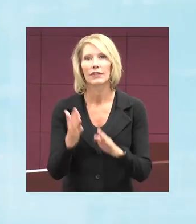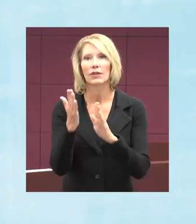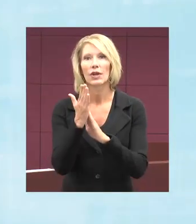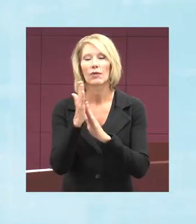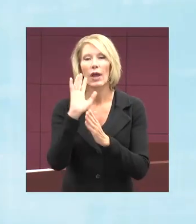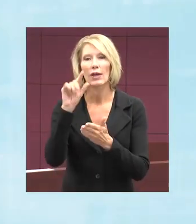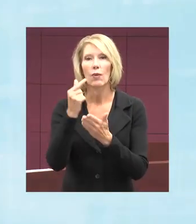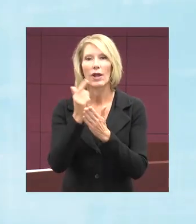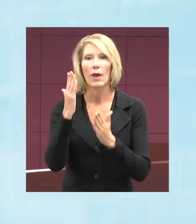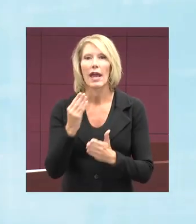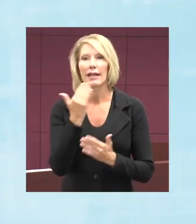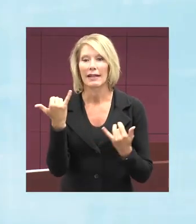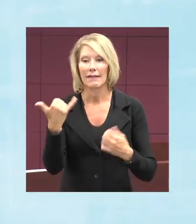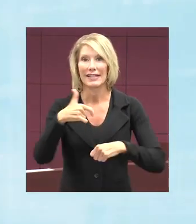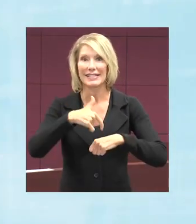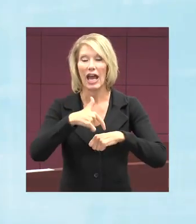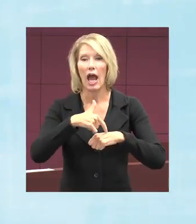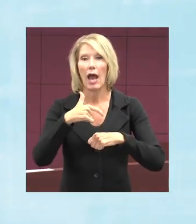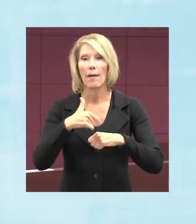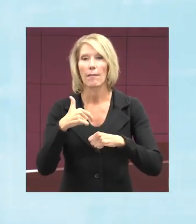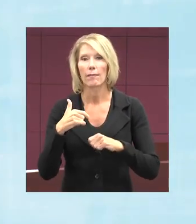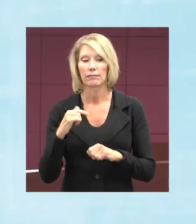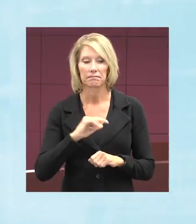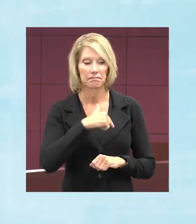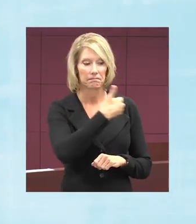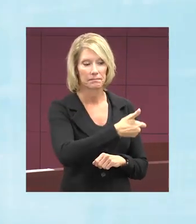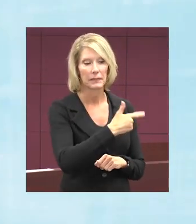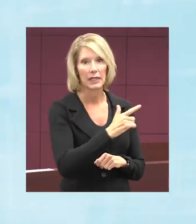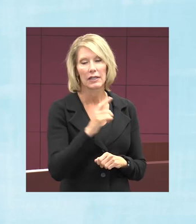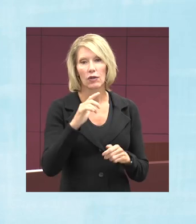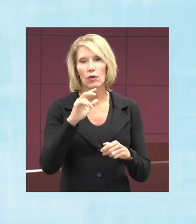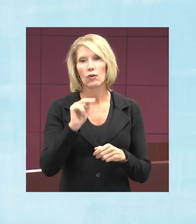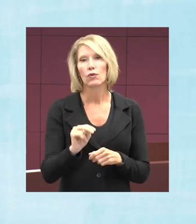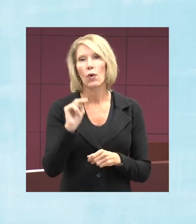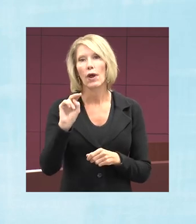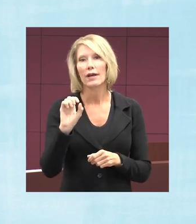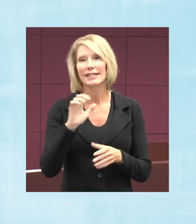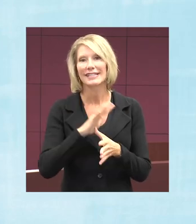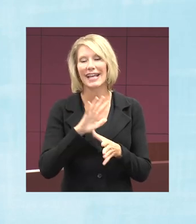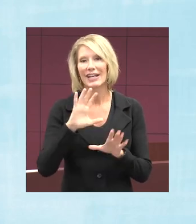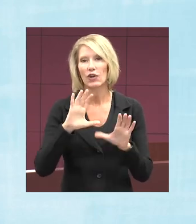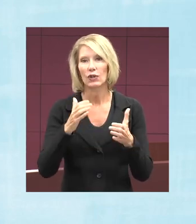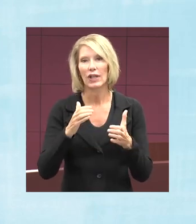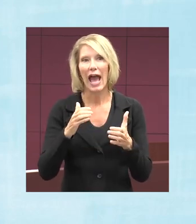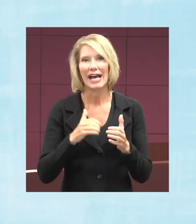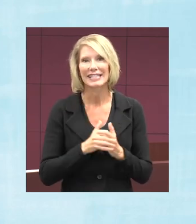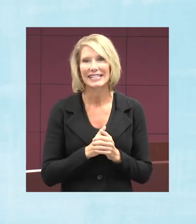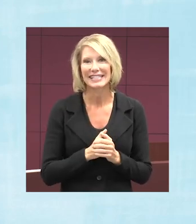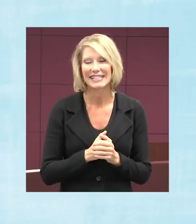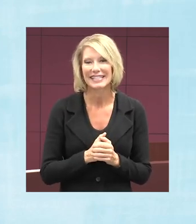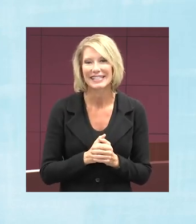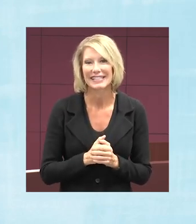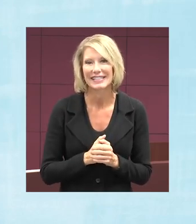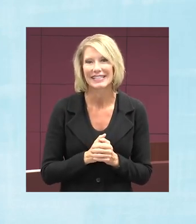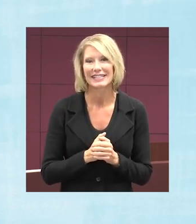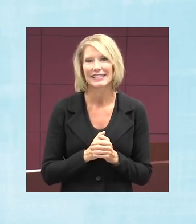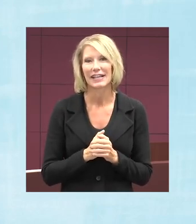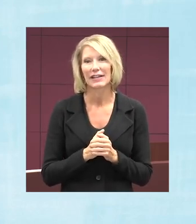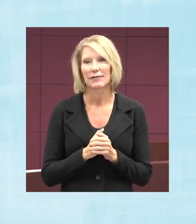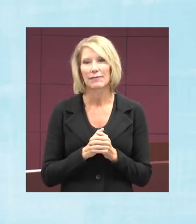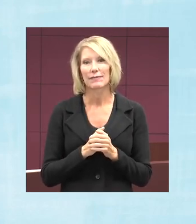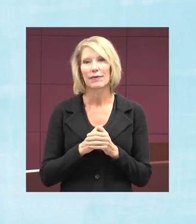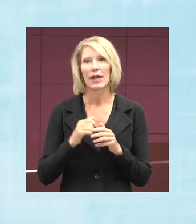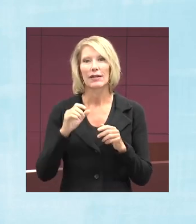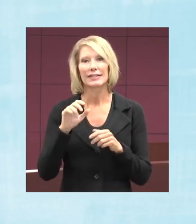Congratulations, graduates. And at this time, I would like to turn it over to the North Senior Class President, no relation, but I mean, she has a great last name, LaDeja